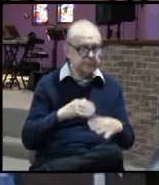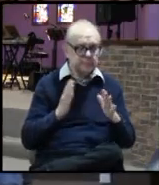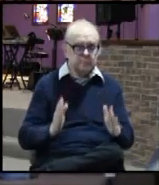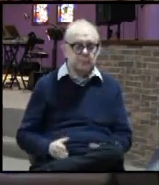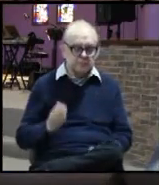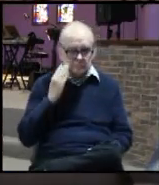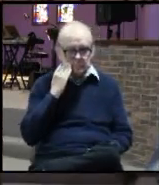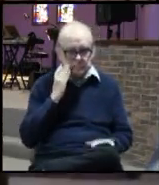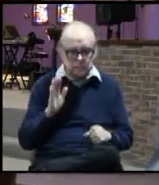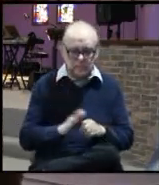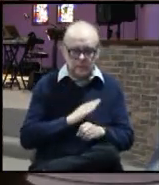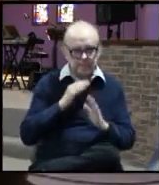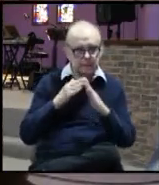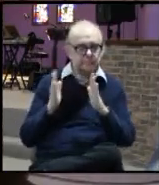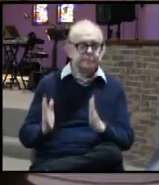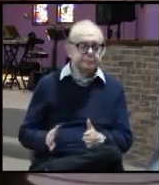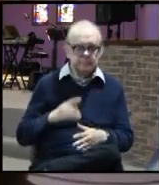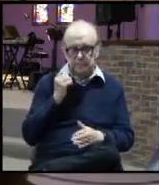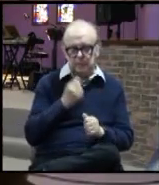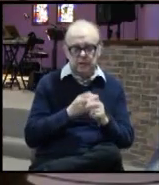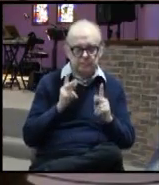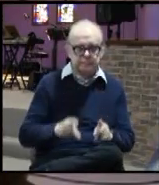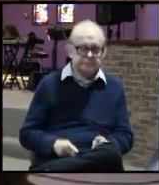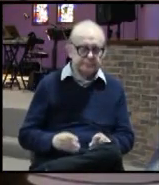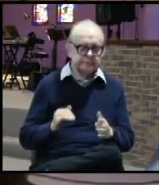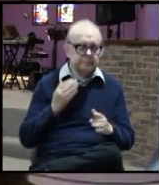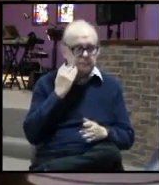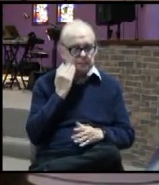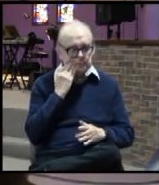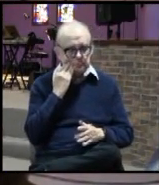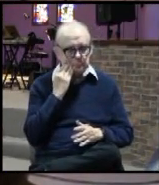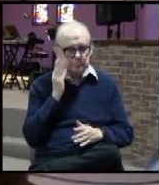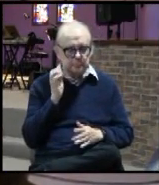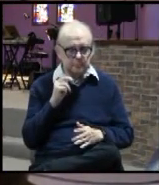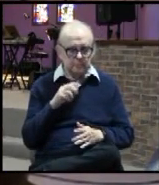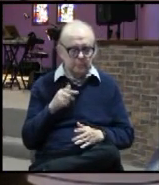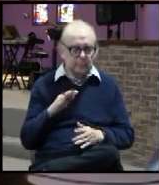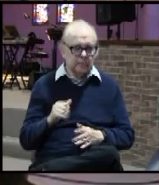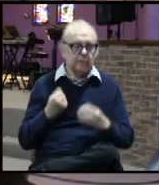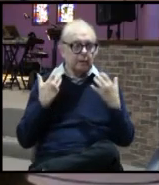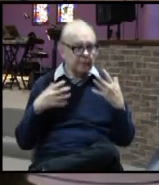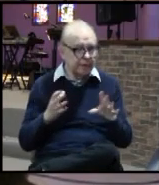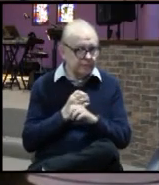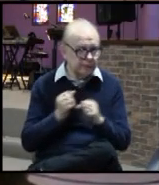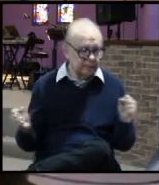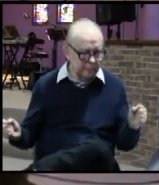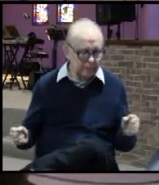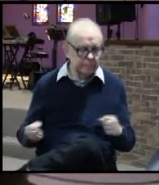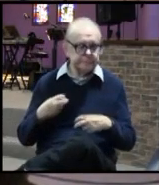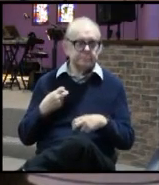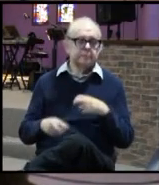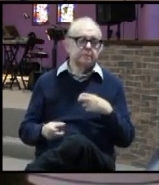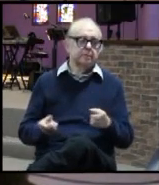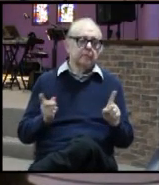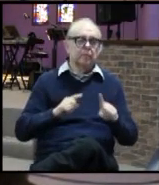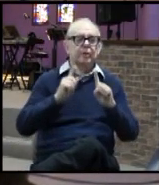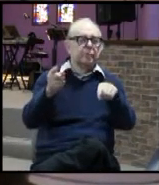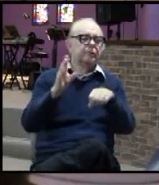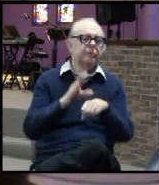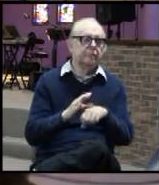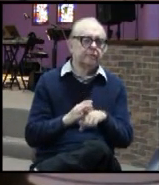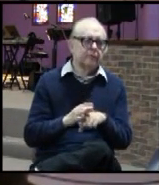about it. The whole town knows about it. Everybody on the street knows the Bengals are winning. The problem is when we come to